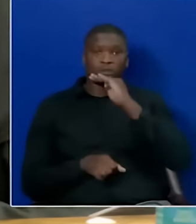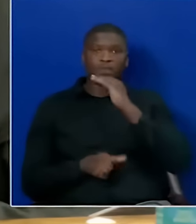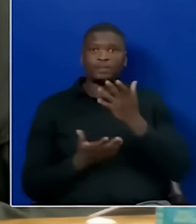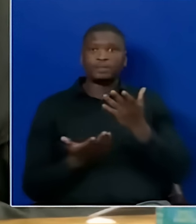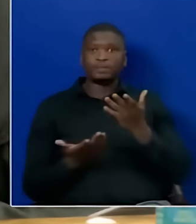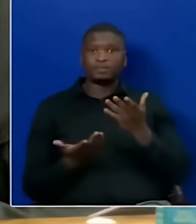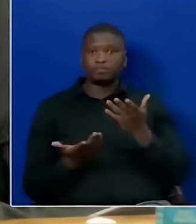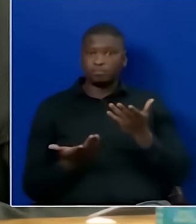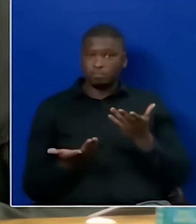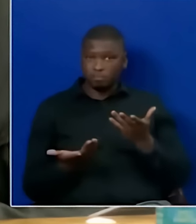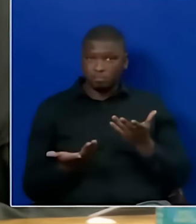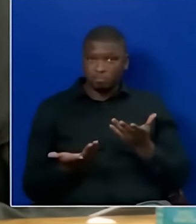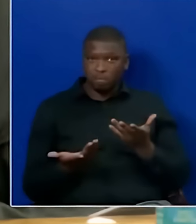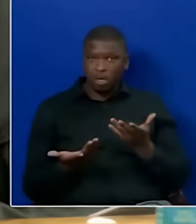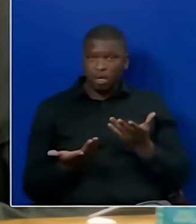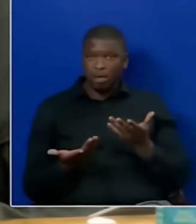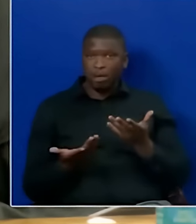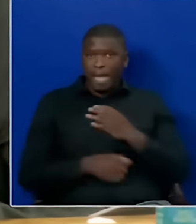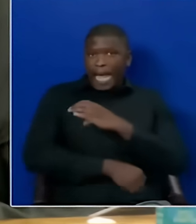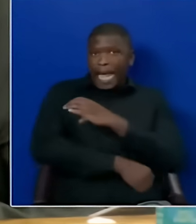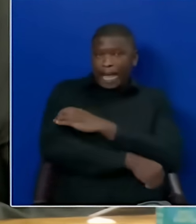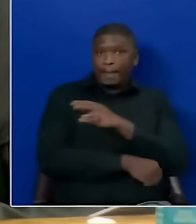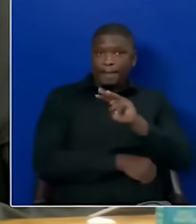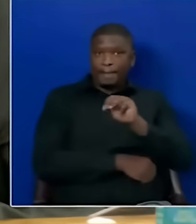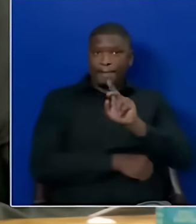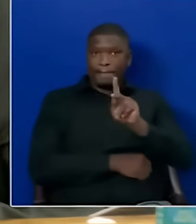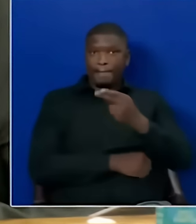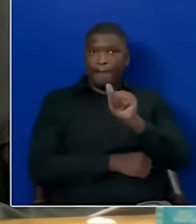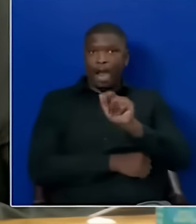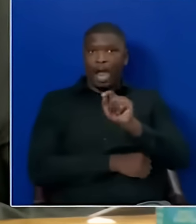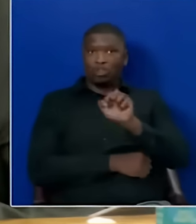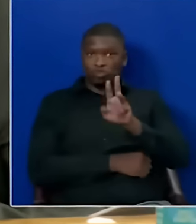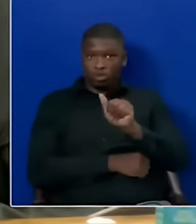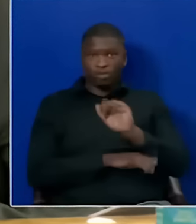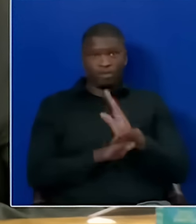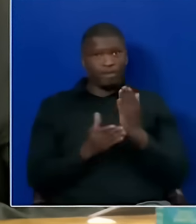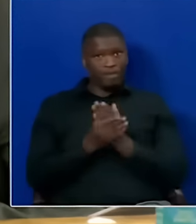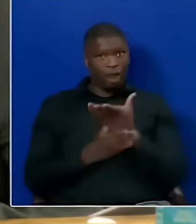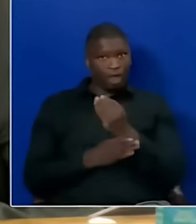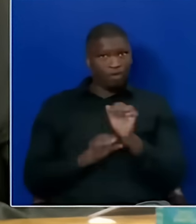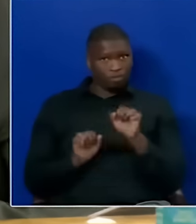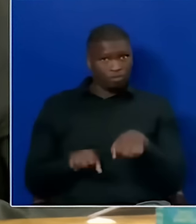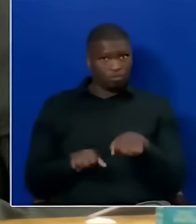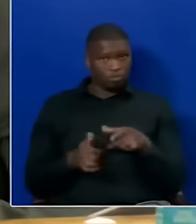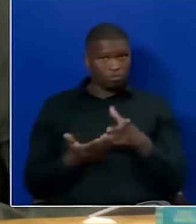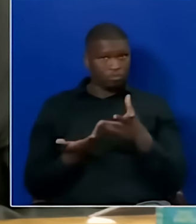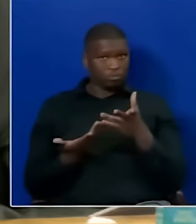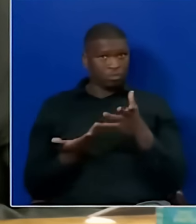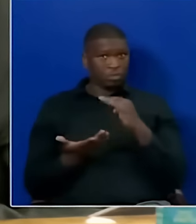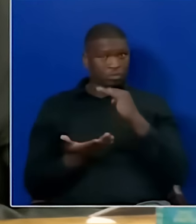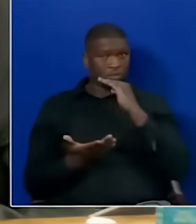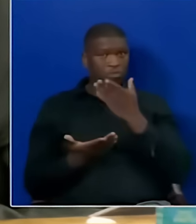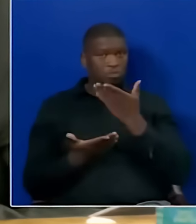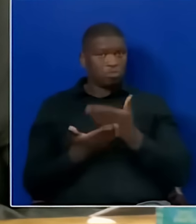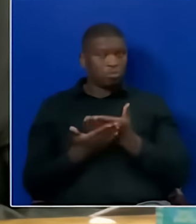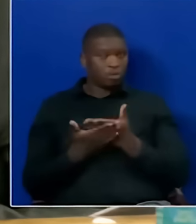Captain Kachwa, I think, has that file, and we can we can investigate